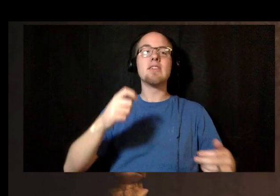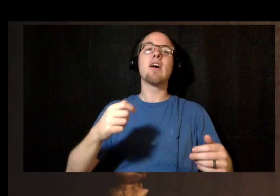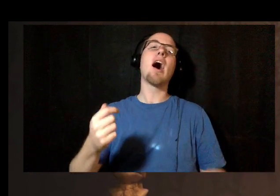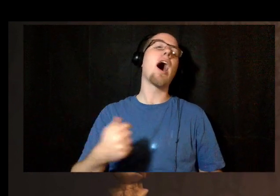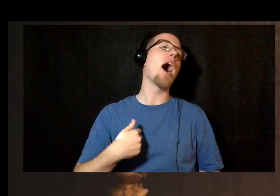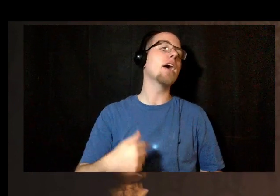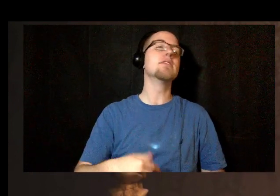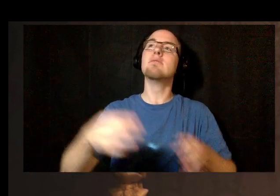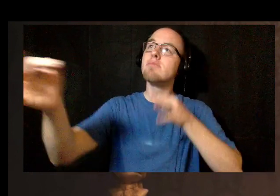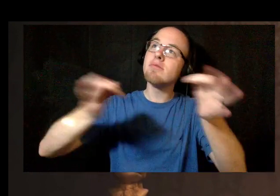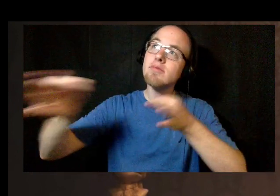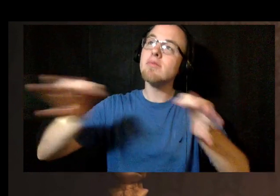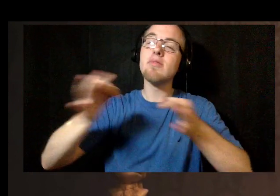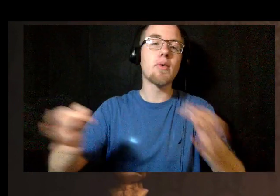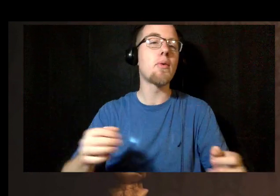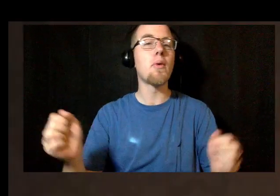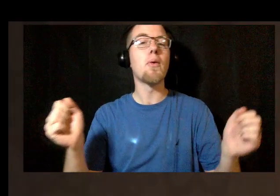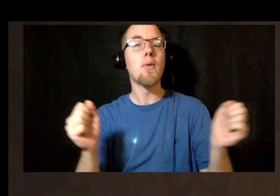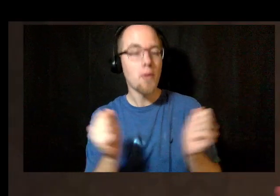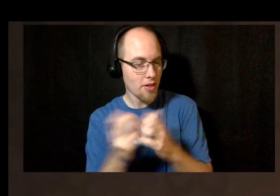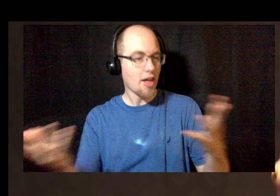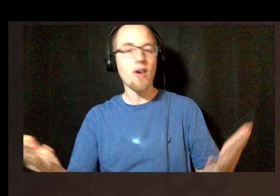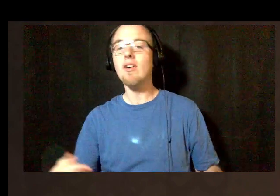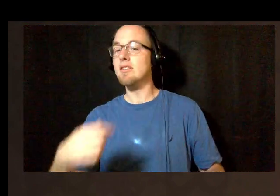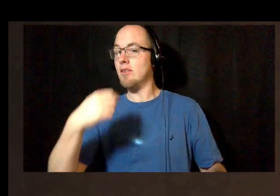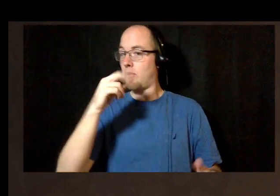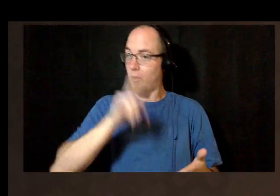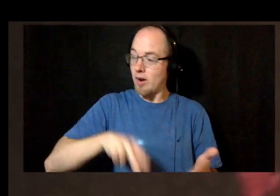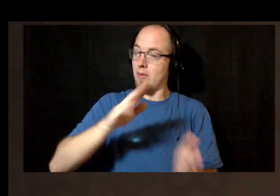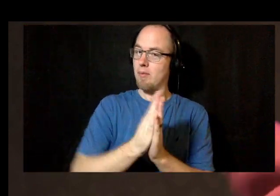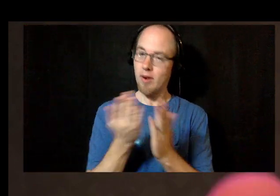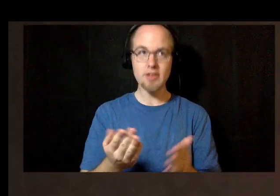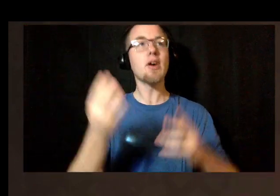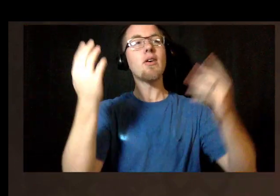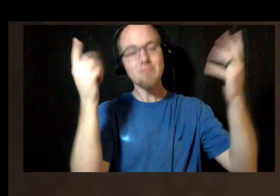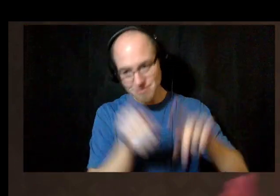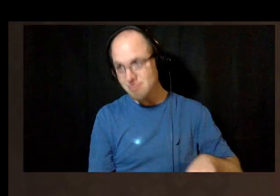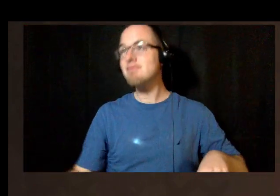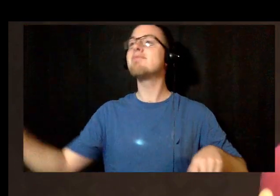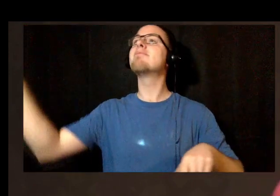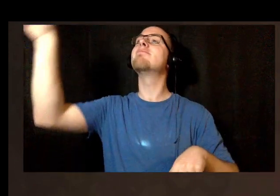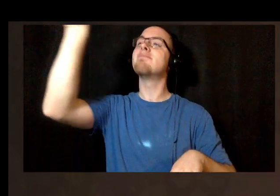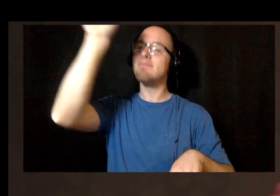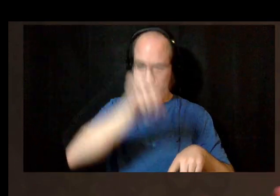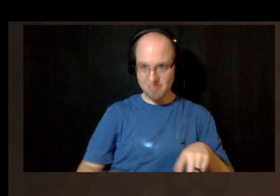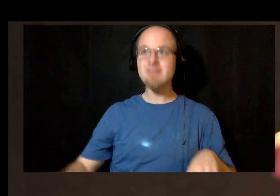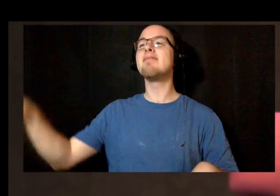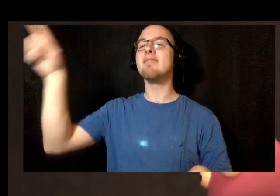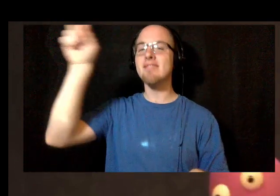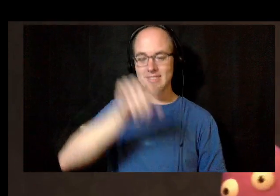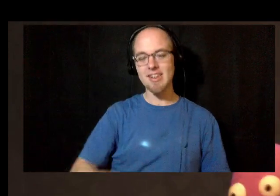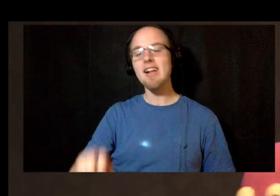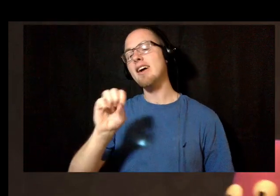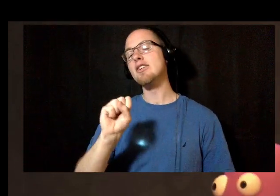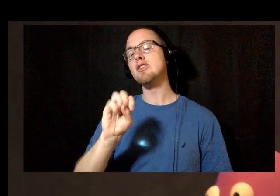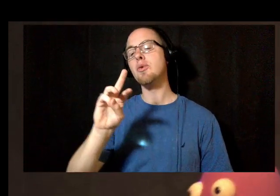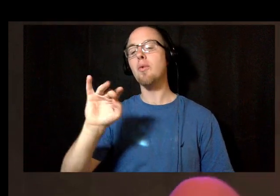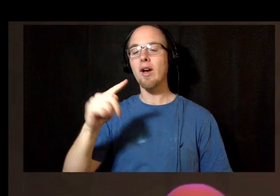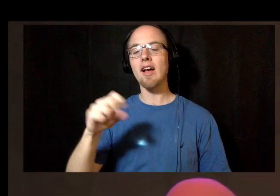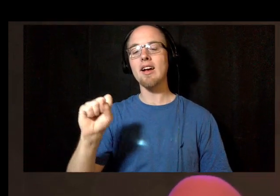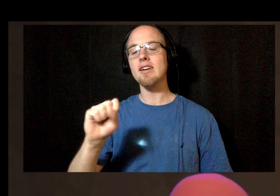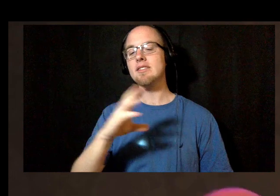you my book. So swings and roundabouts, my friends. Swoons and rimble-dibba-doodle-doo-doos, as they say